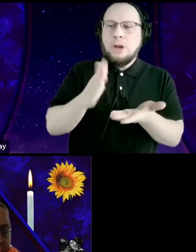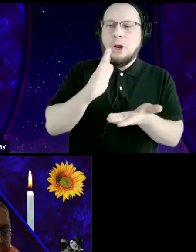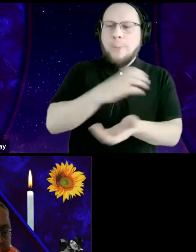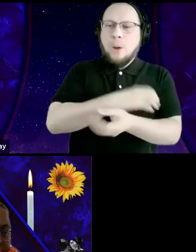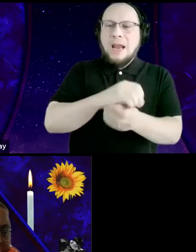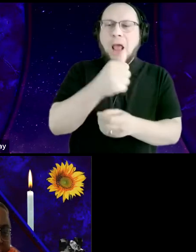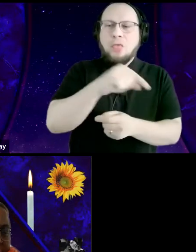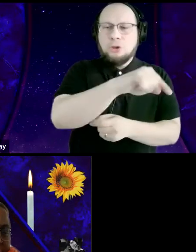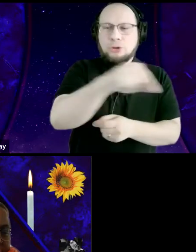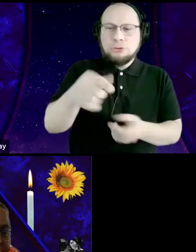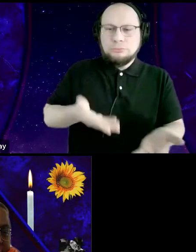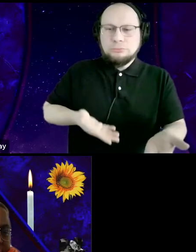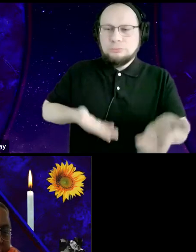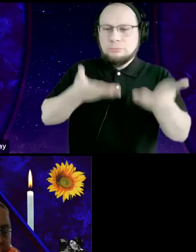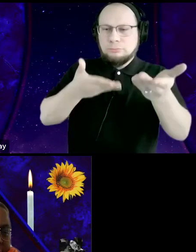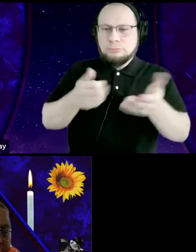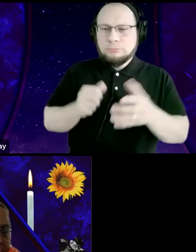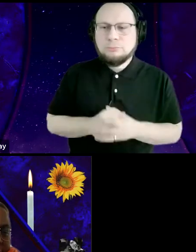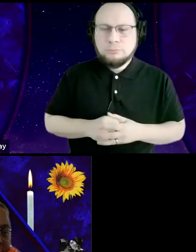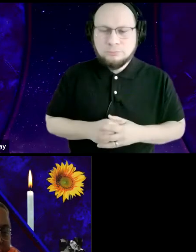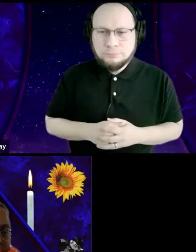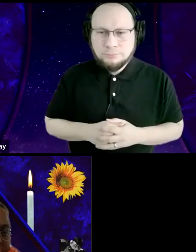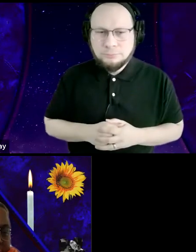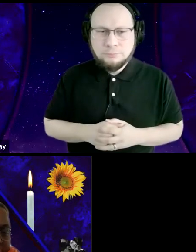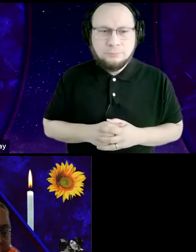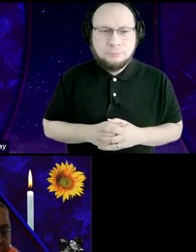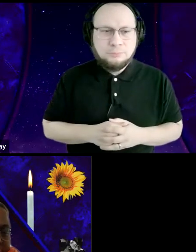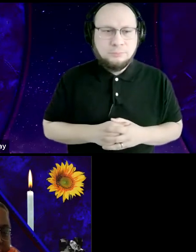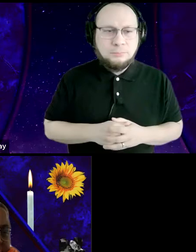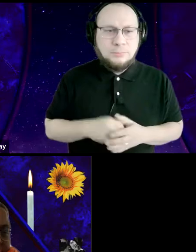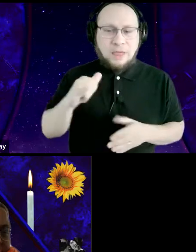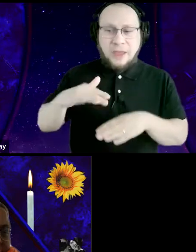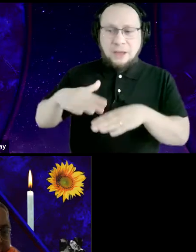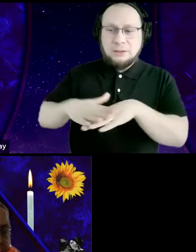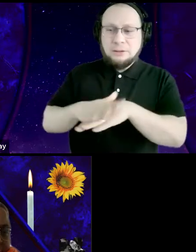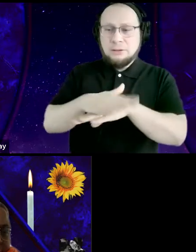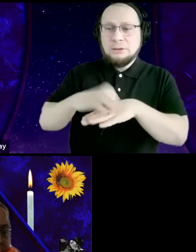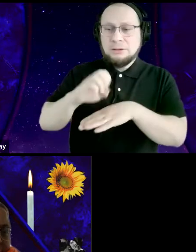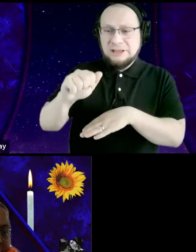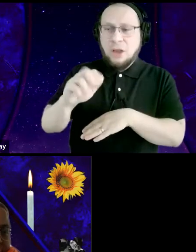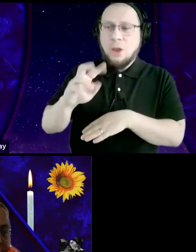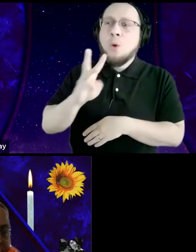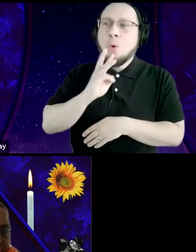my will no fair acceptance shine? The sea, all water, yet